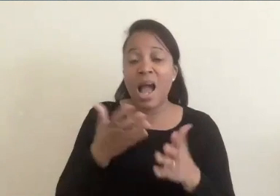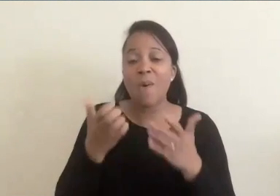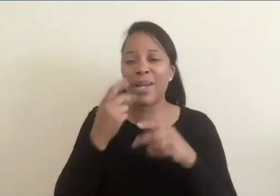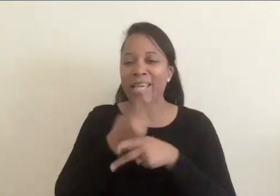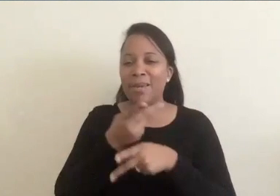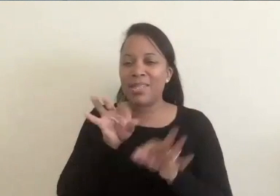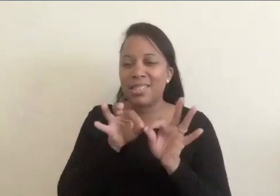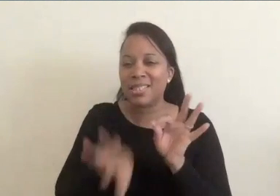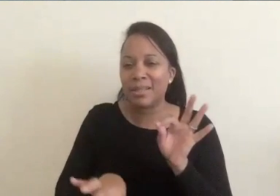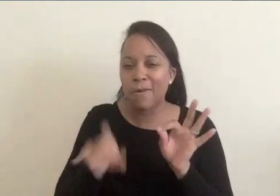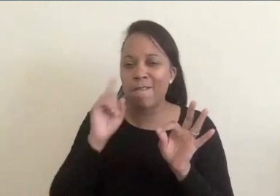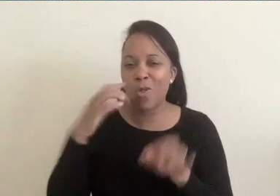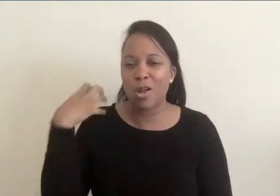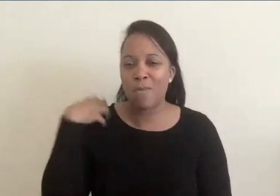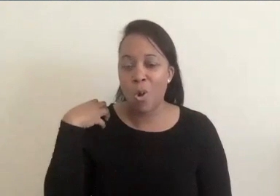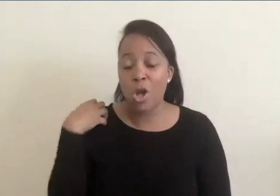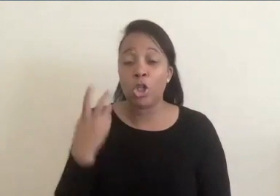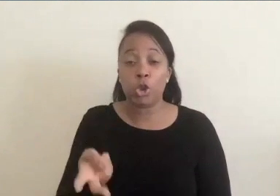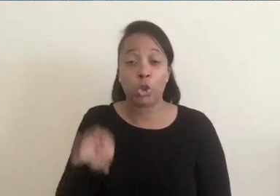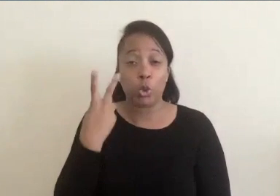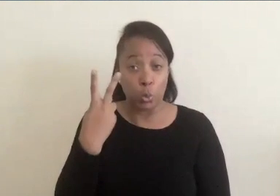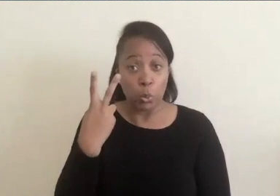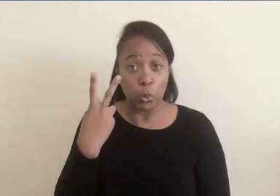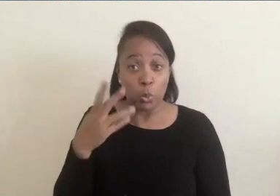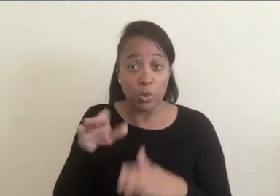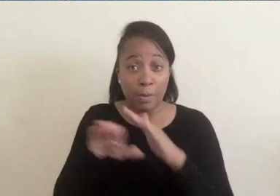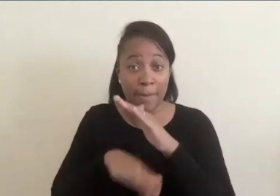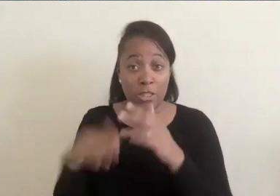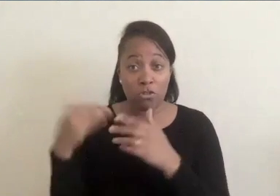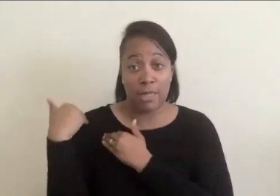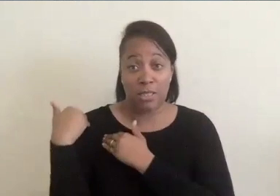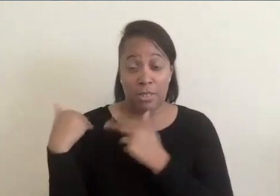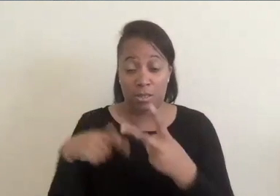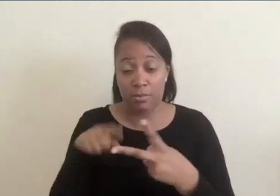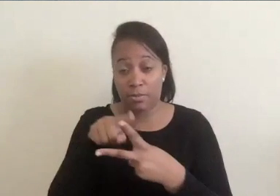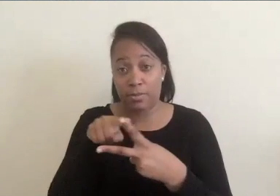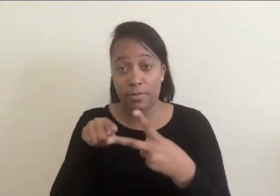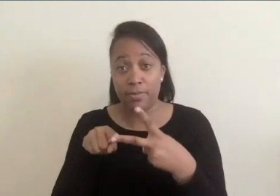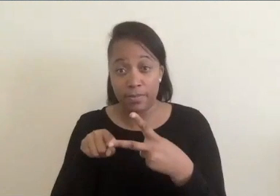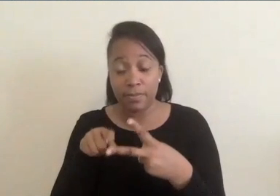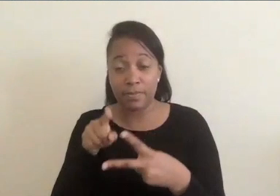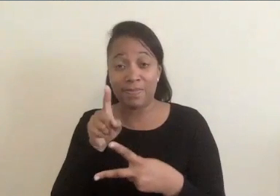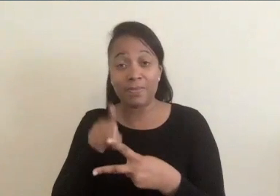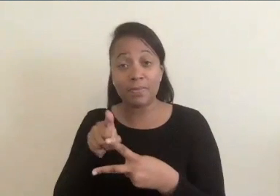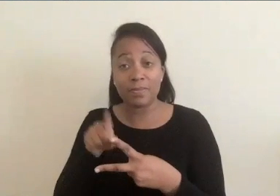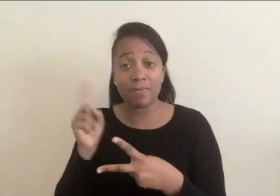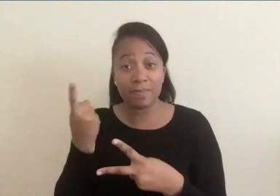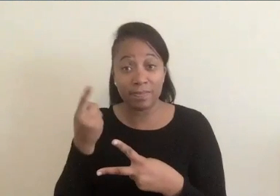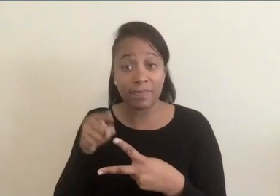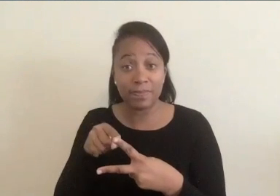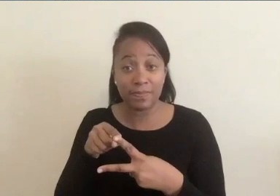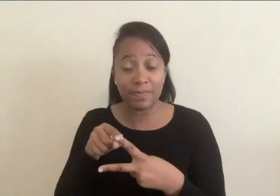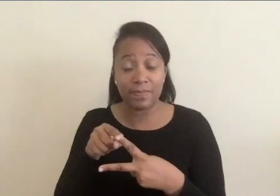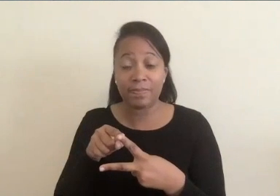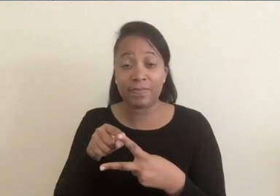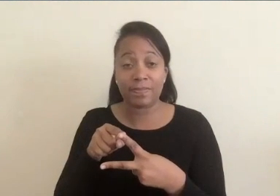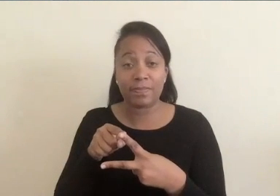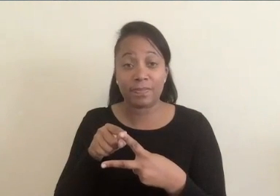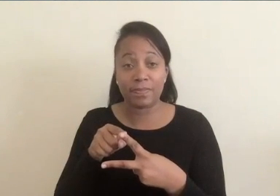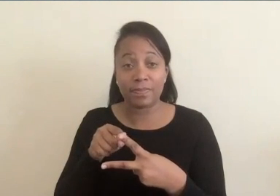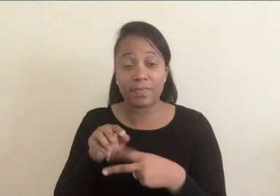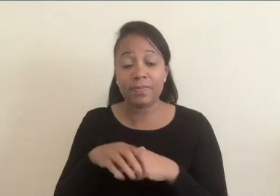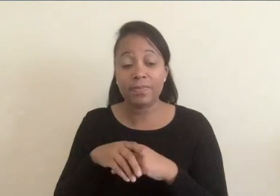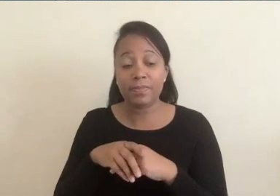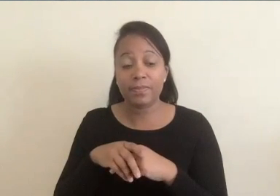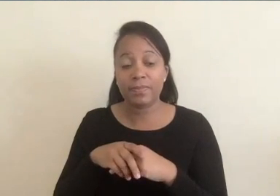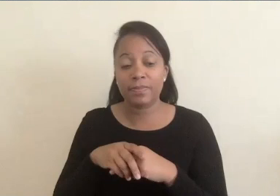it simple for the employer with two basic responsibilities. The first thing employers need to know is